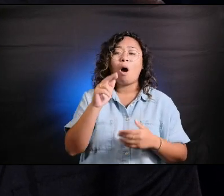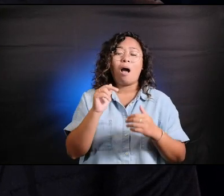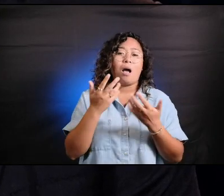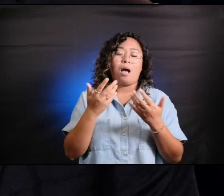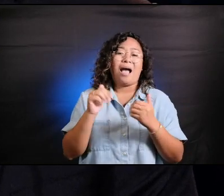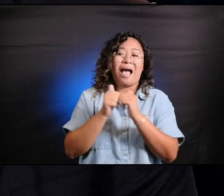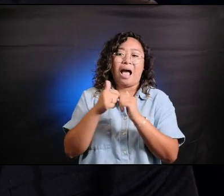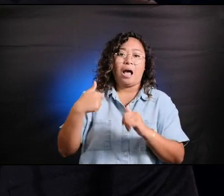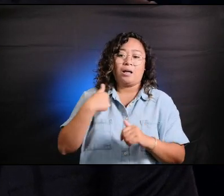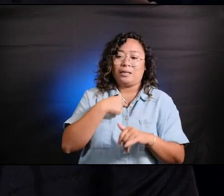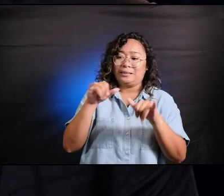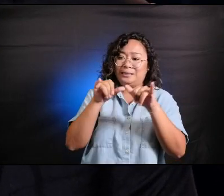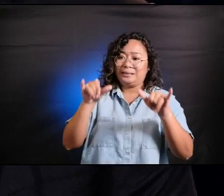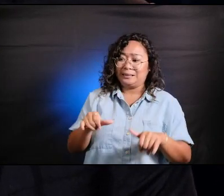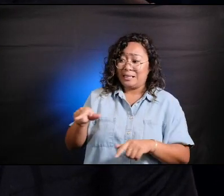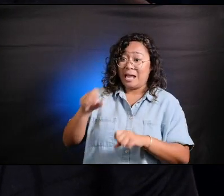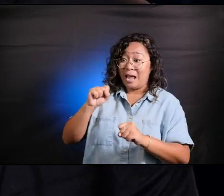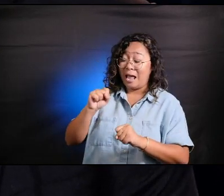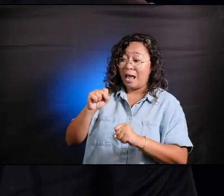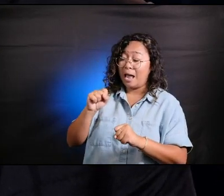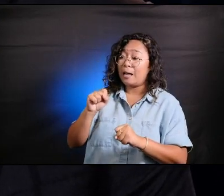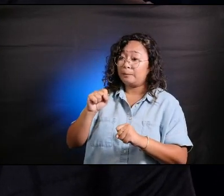our check system can handle.